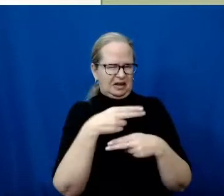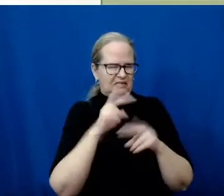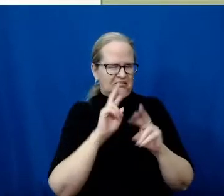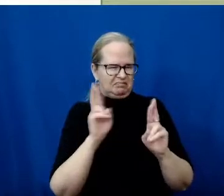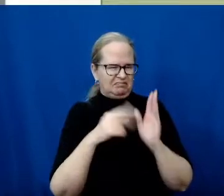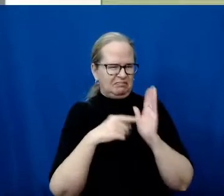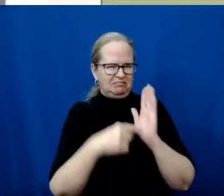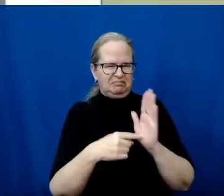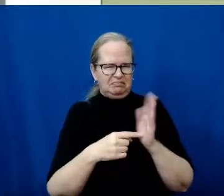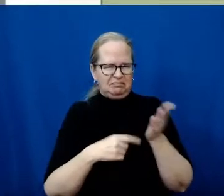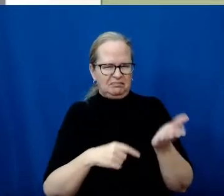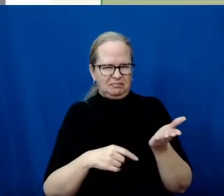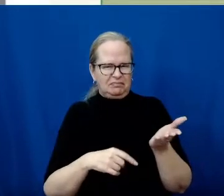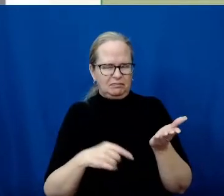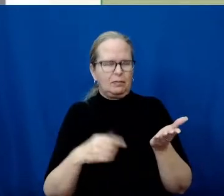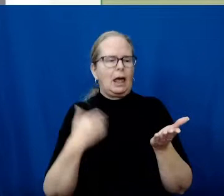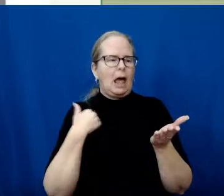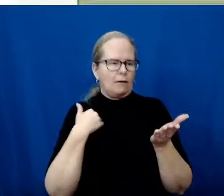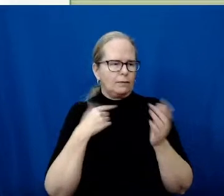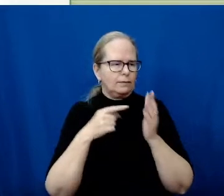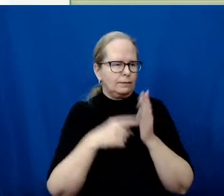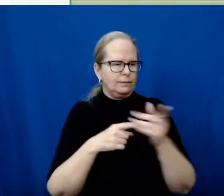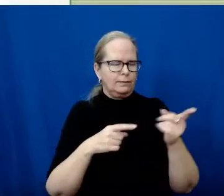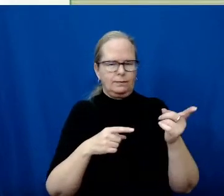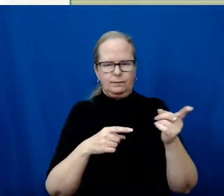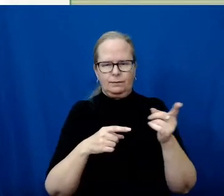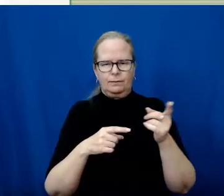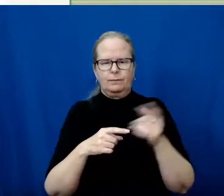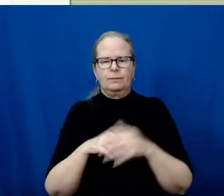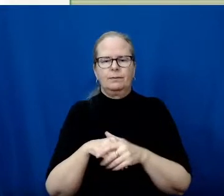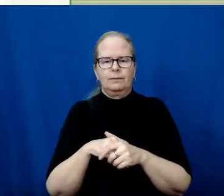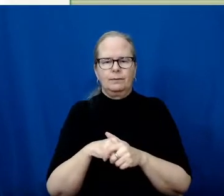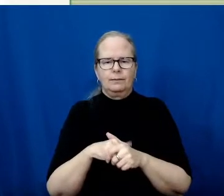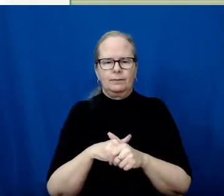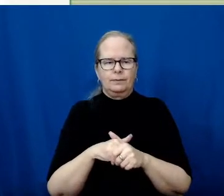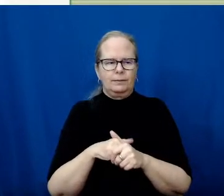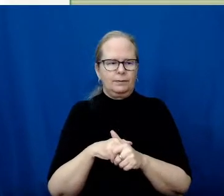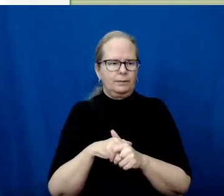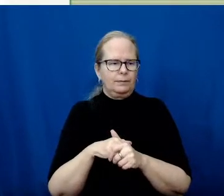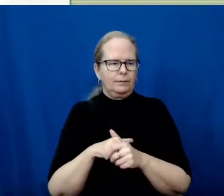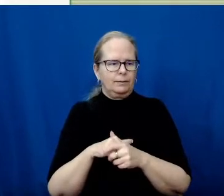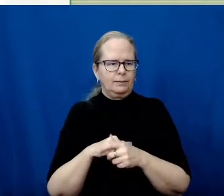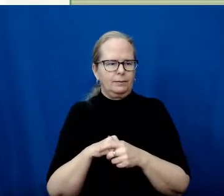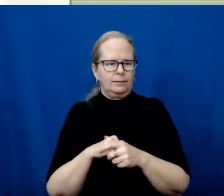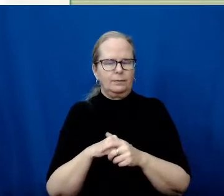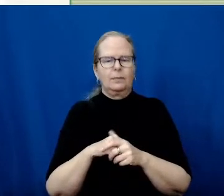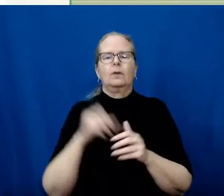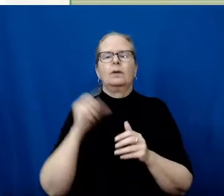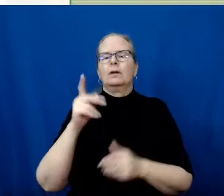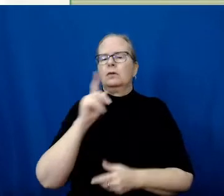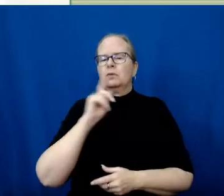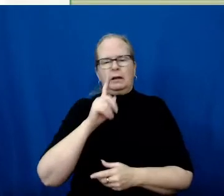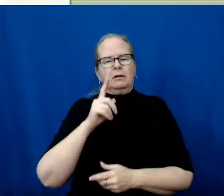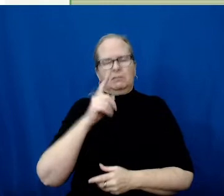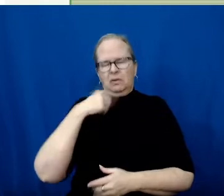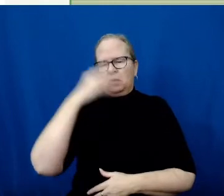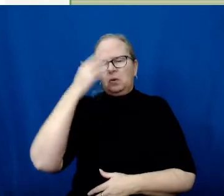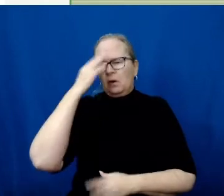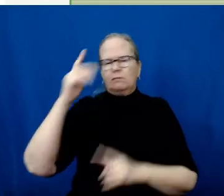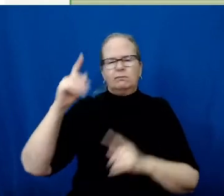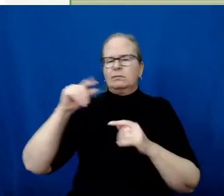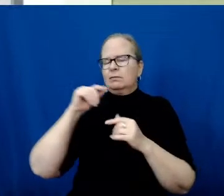is we knew a long time ago that this thing was going to spin out of control, and that people would be in home